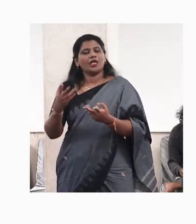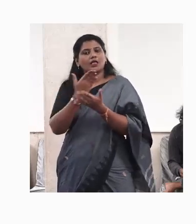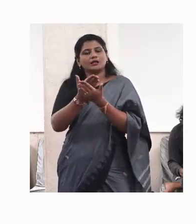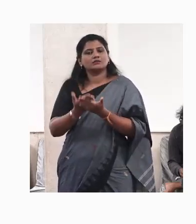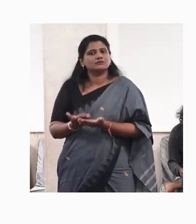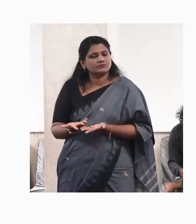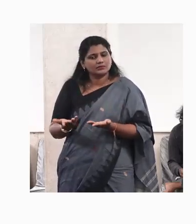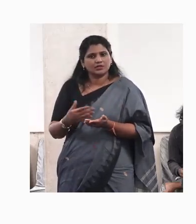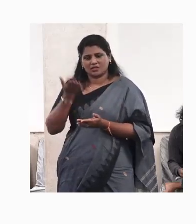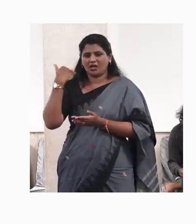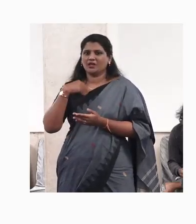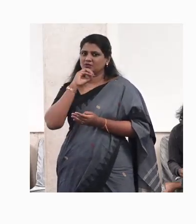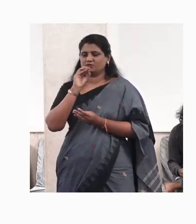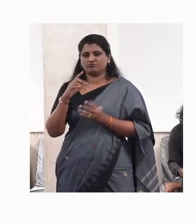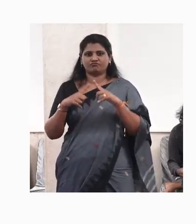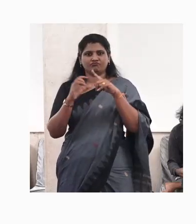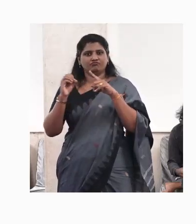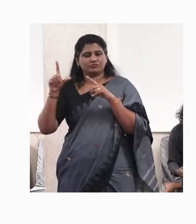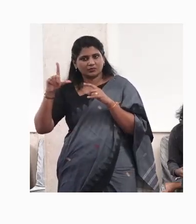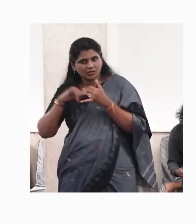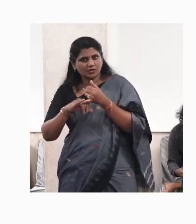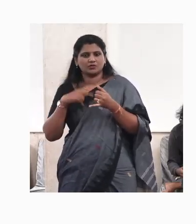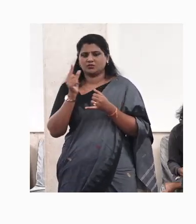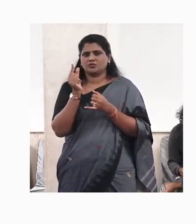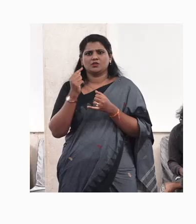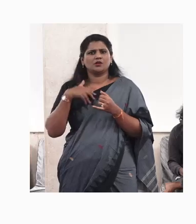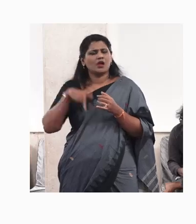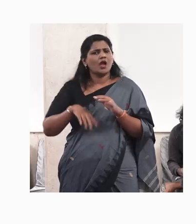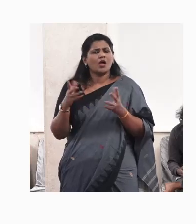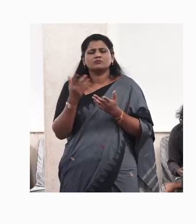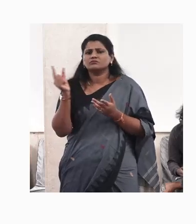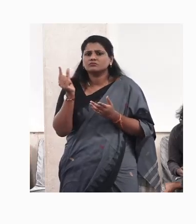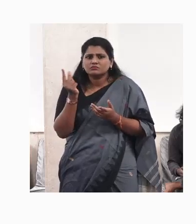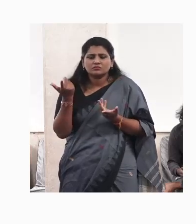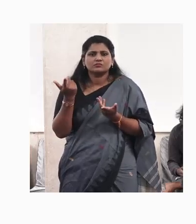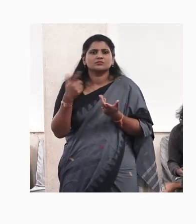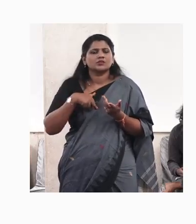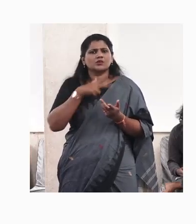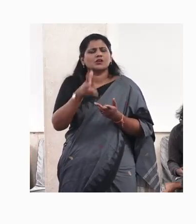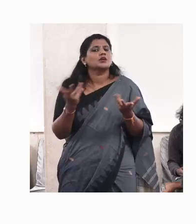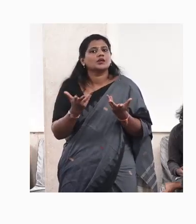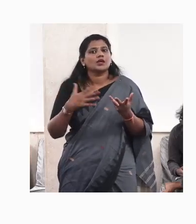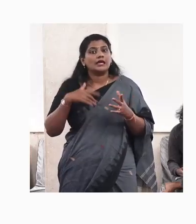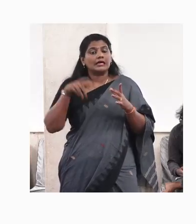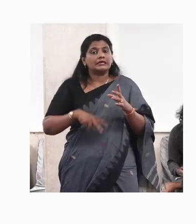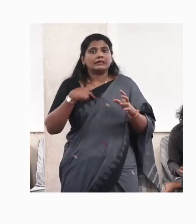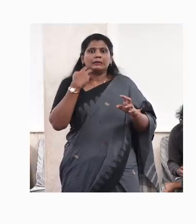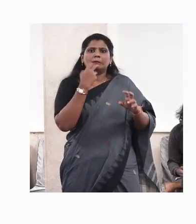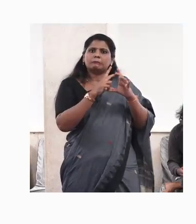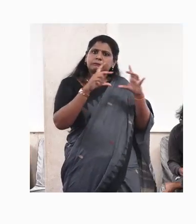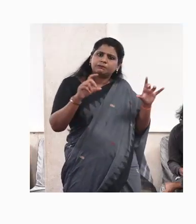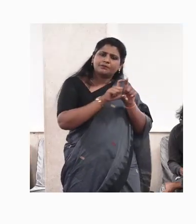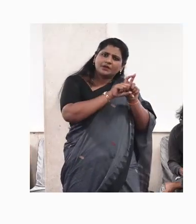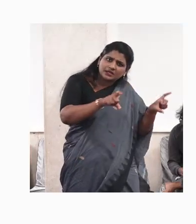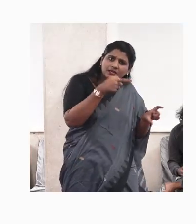you were told what tools to use or what to say, how to use these tools. There was a sense of concreteness that came with those